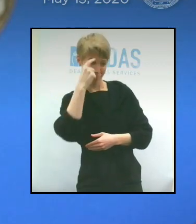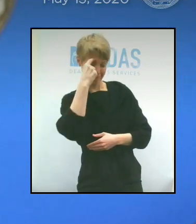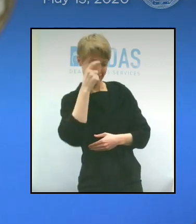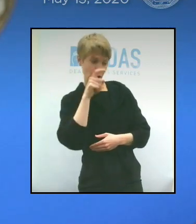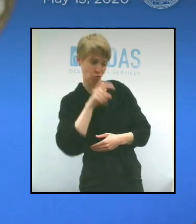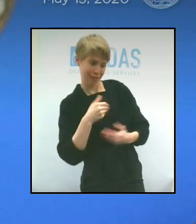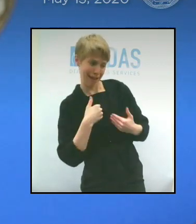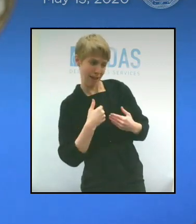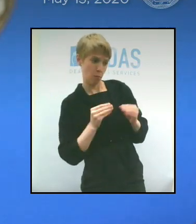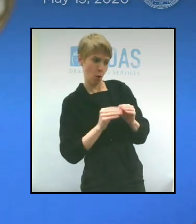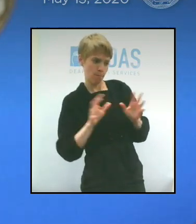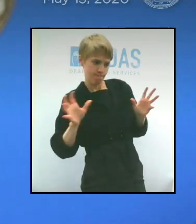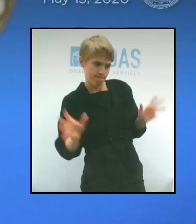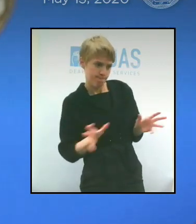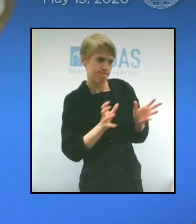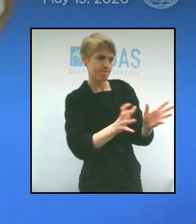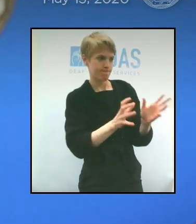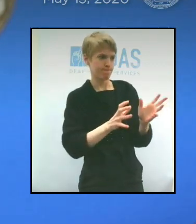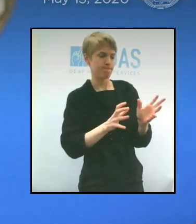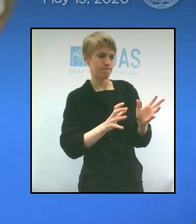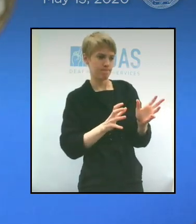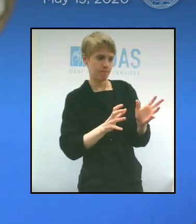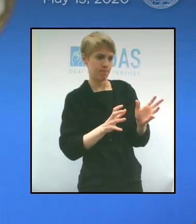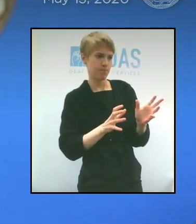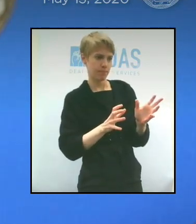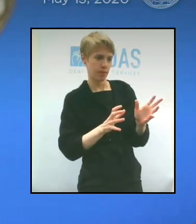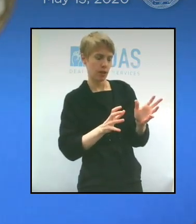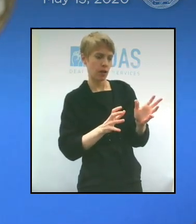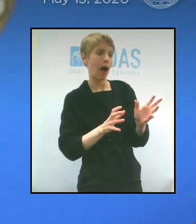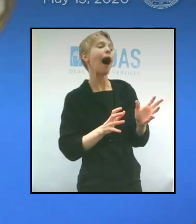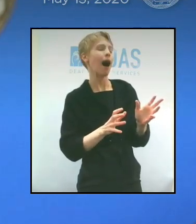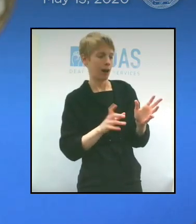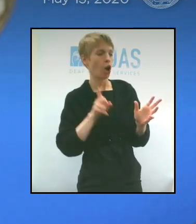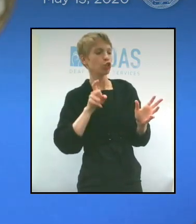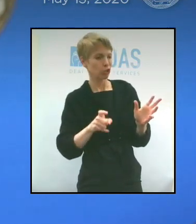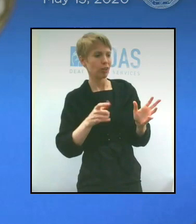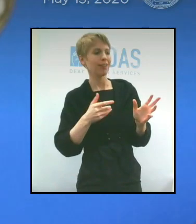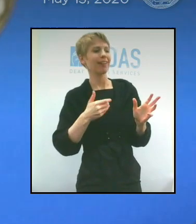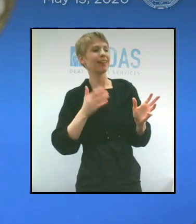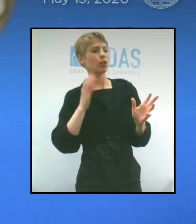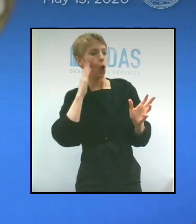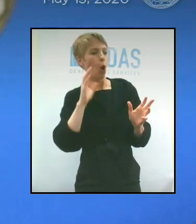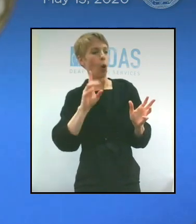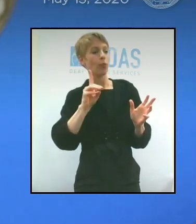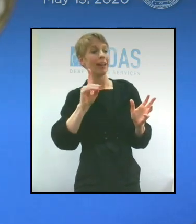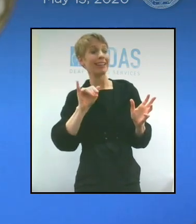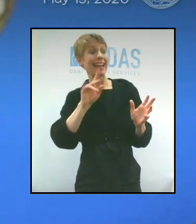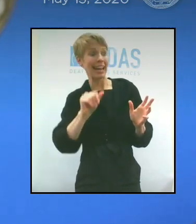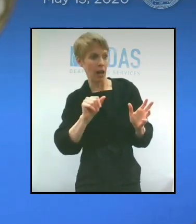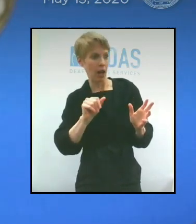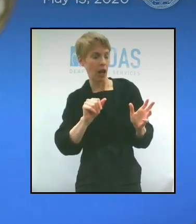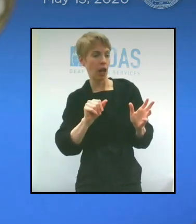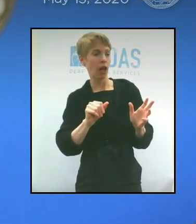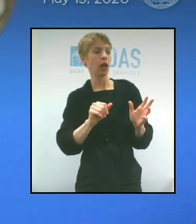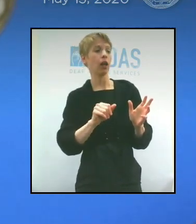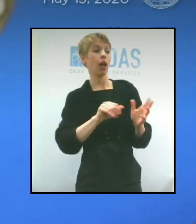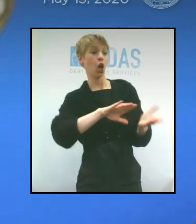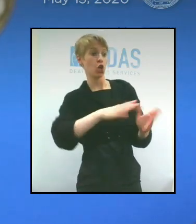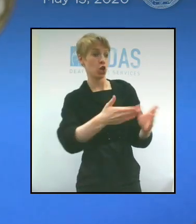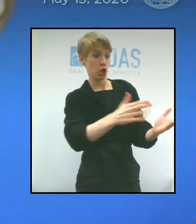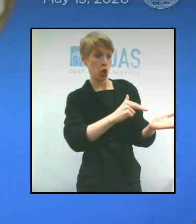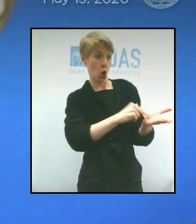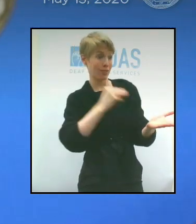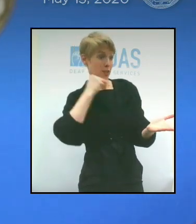to possibly exclude nursing home deaths from the state criteria in order to reopen and treat the nursing home deaths as a separate